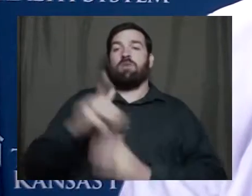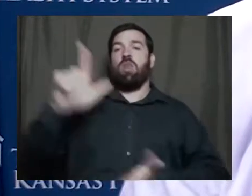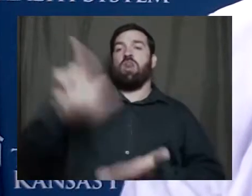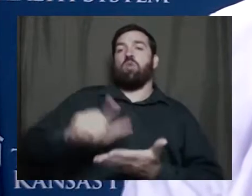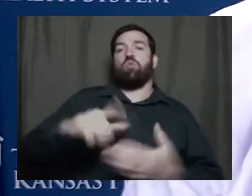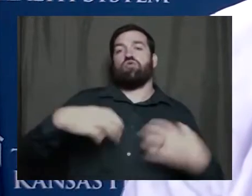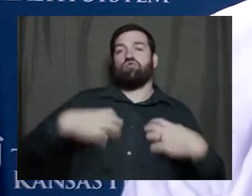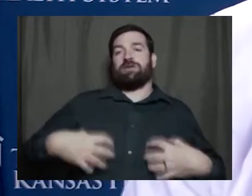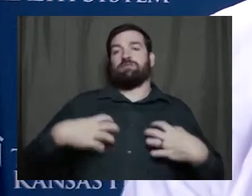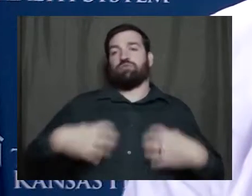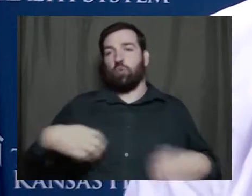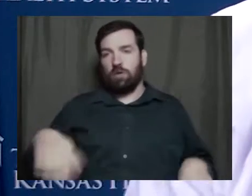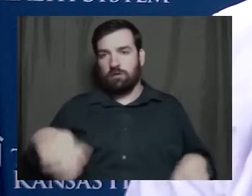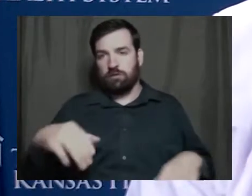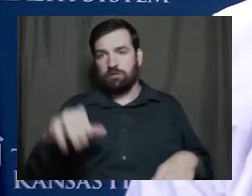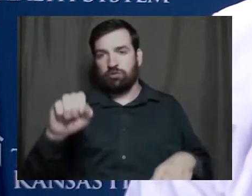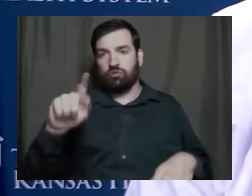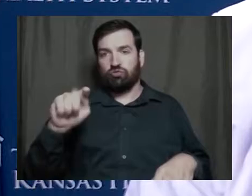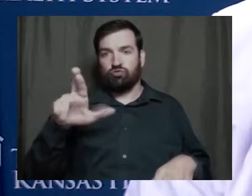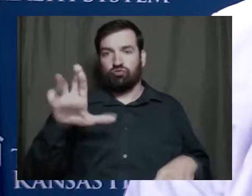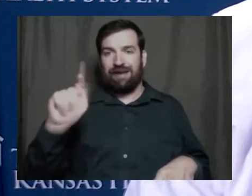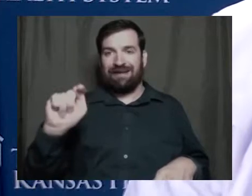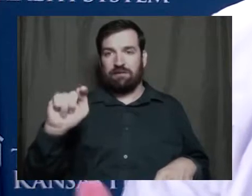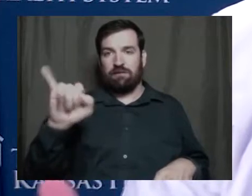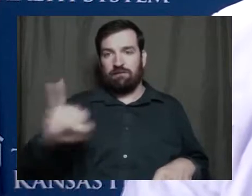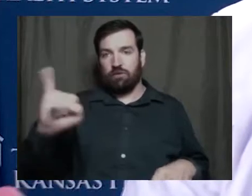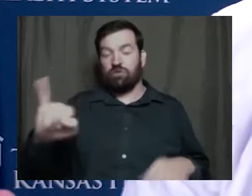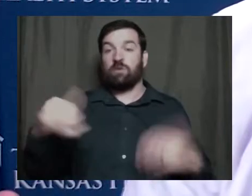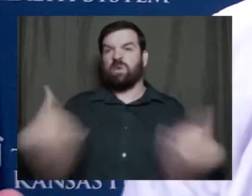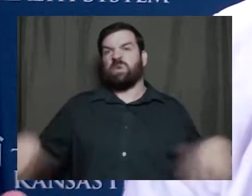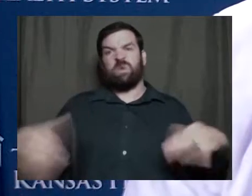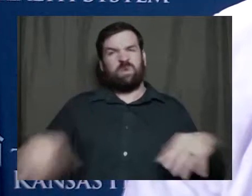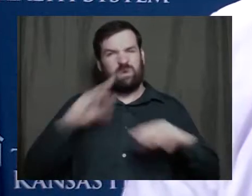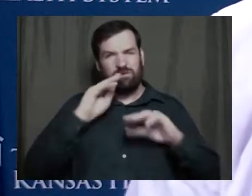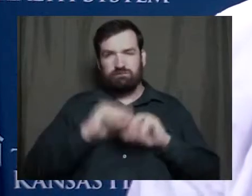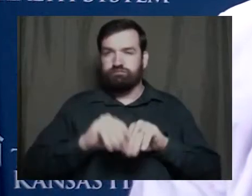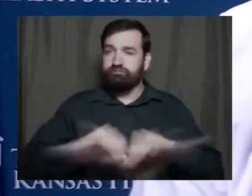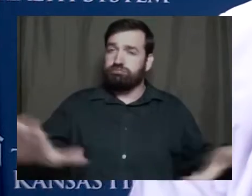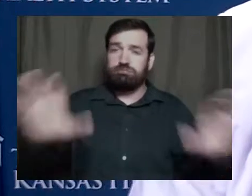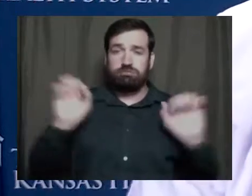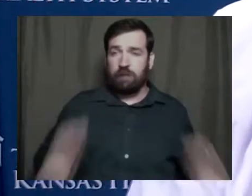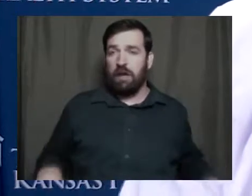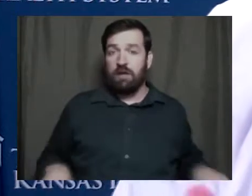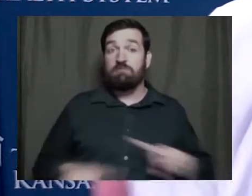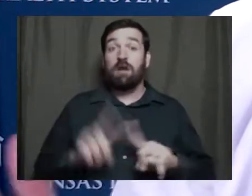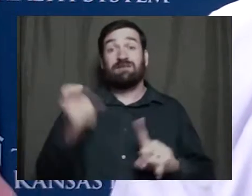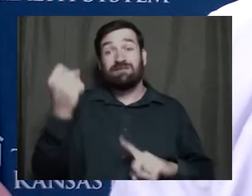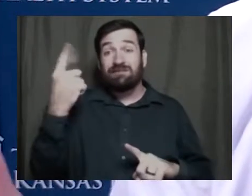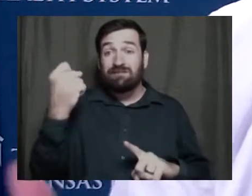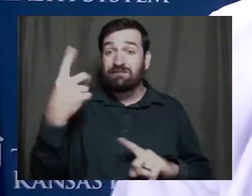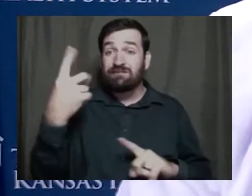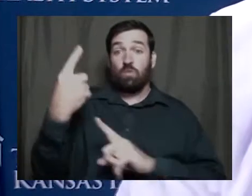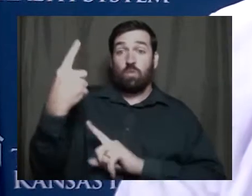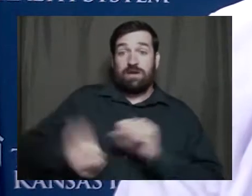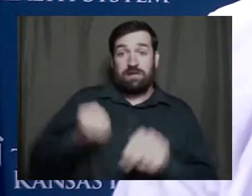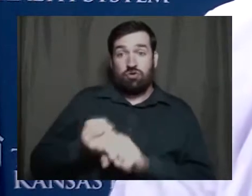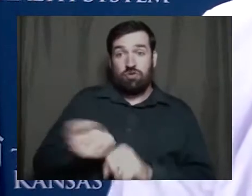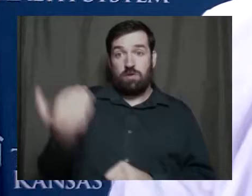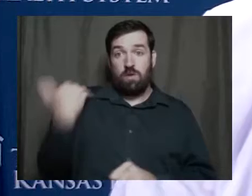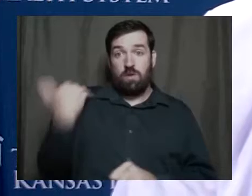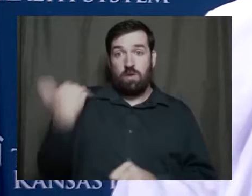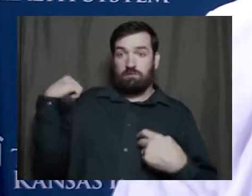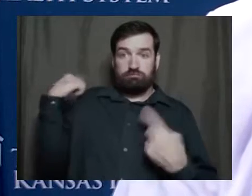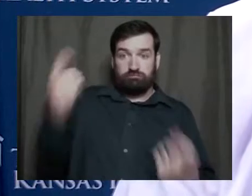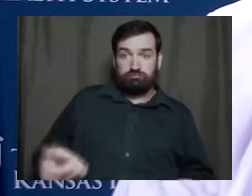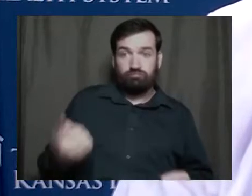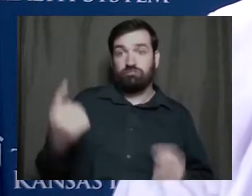so it's extremely contagious. And what I think you can really tell is 12 months ago, and leading all the way up through the winter, with